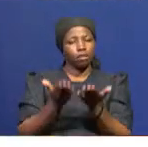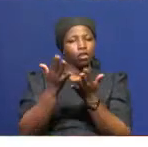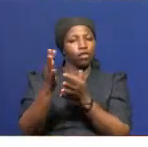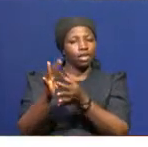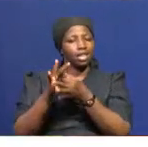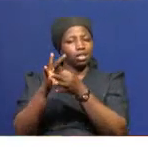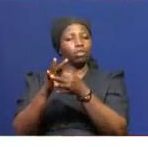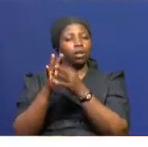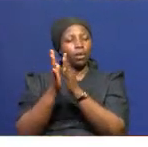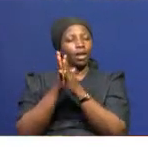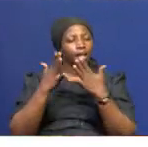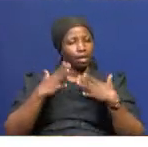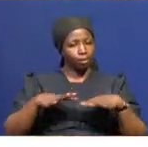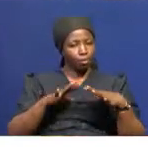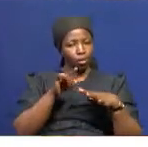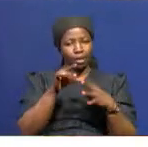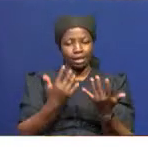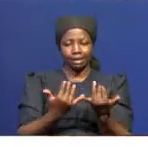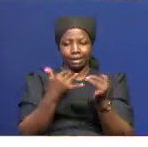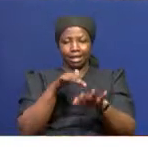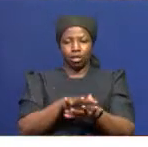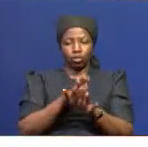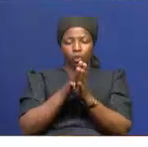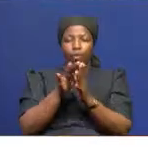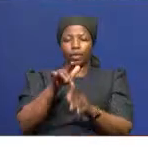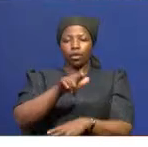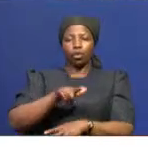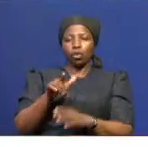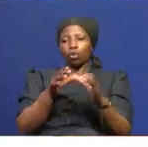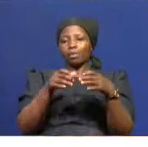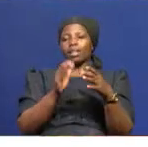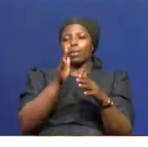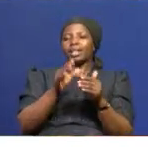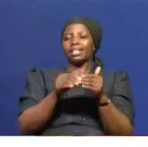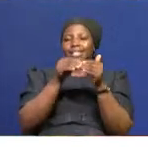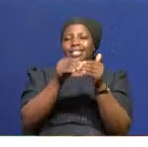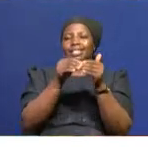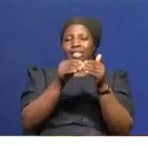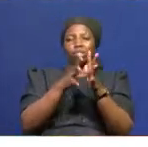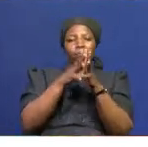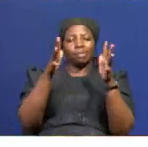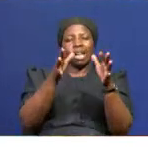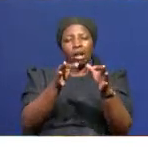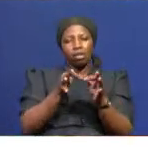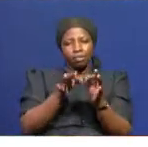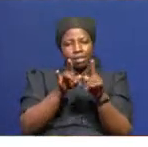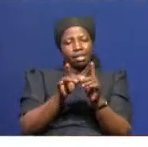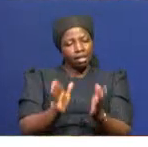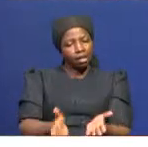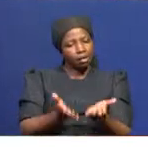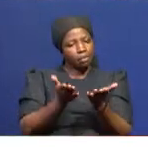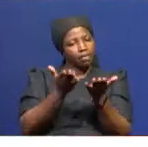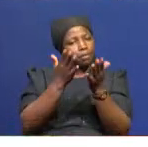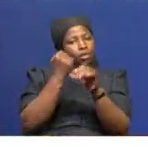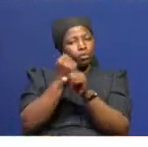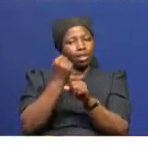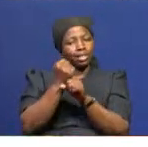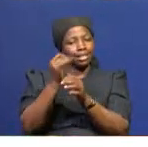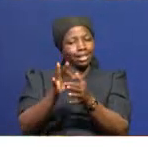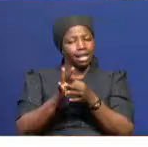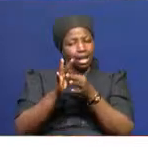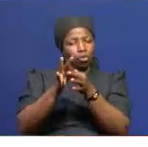integration with the local community will lead to greater accountability and improvement of working